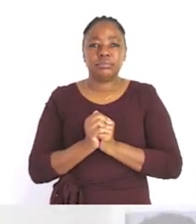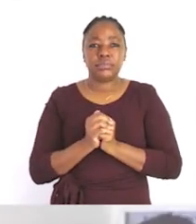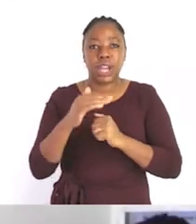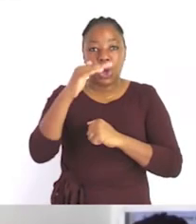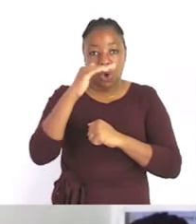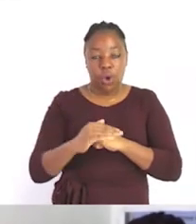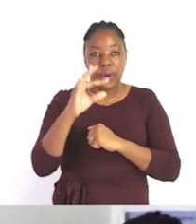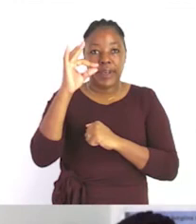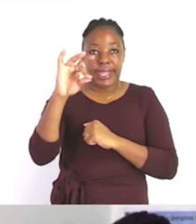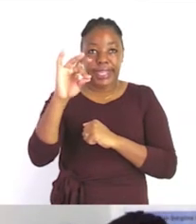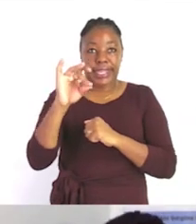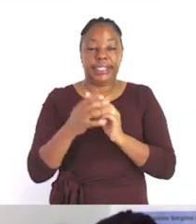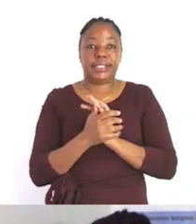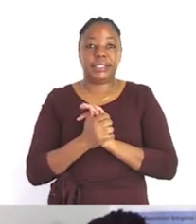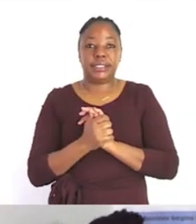board.